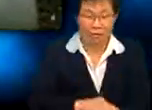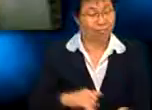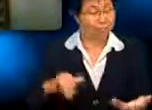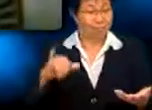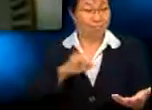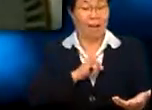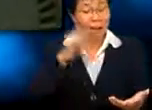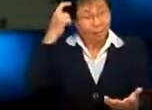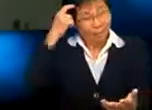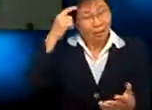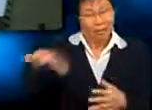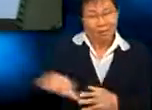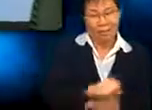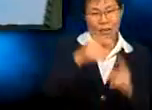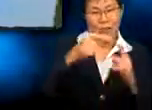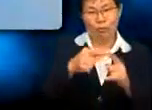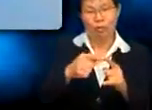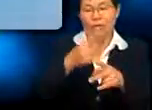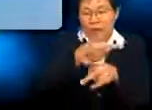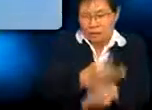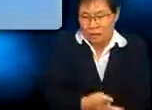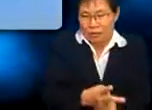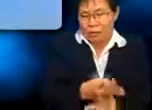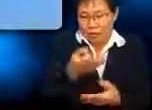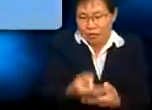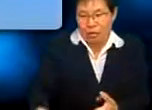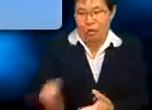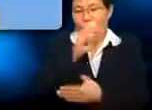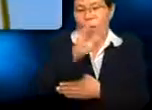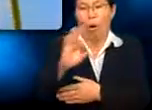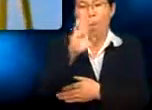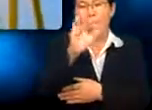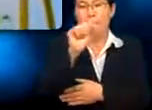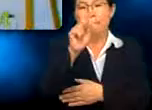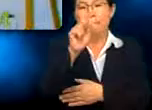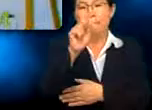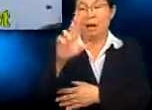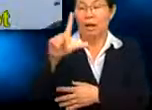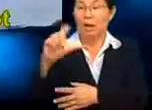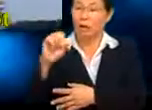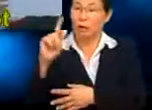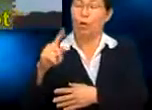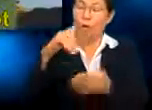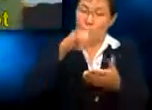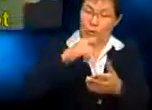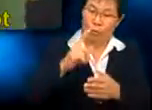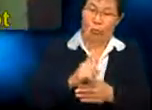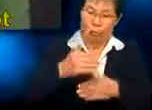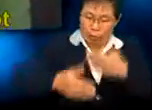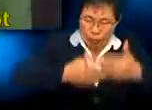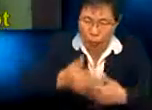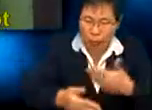I think it is taken to a storage facility or bunker slots where it is processed to